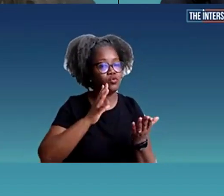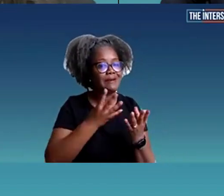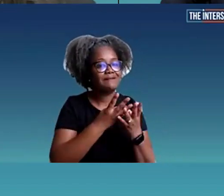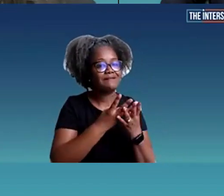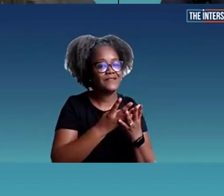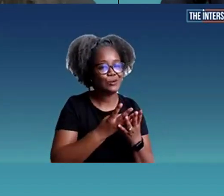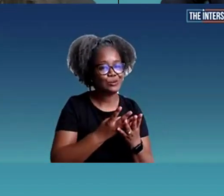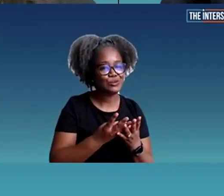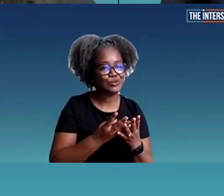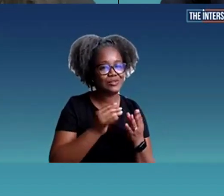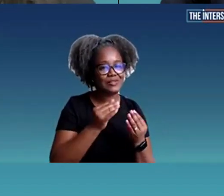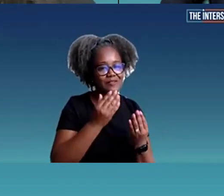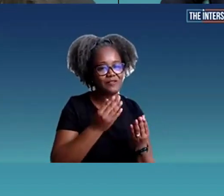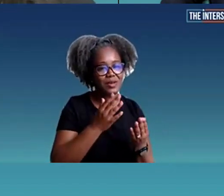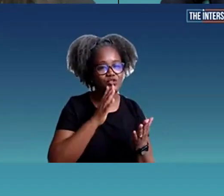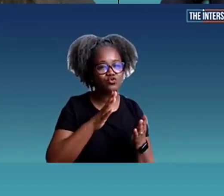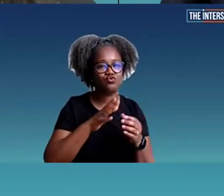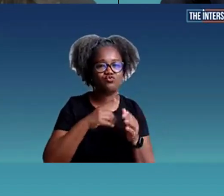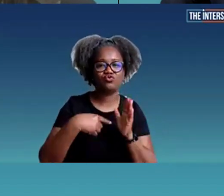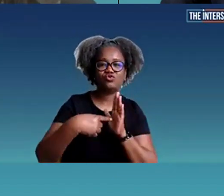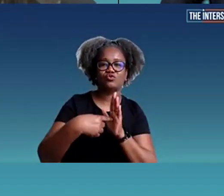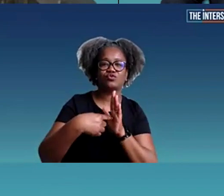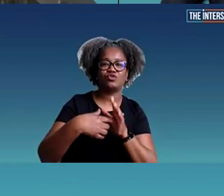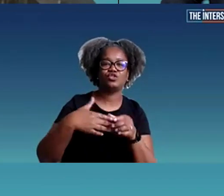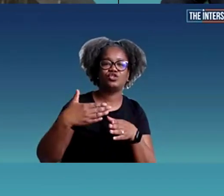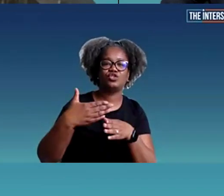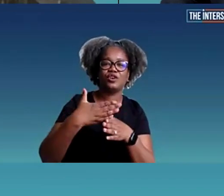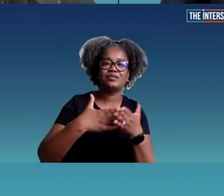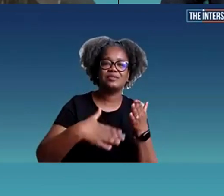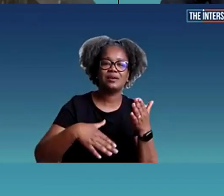local data that may not be available by